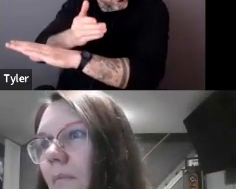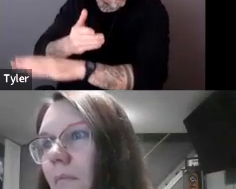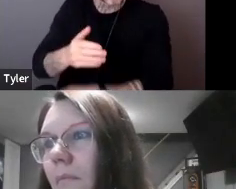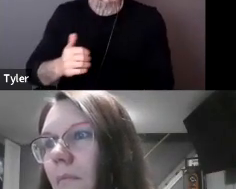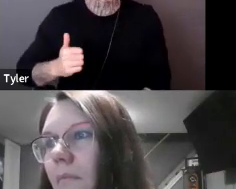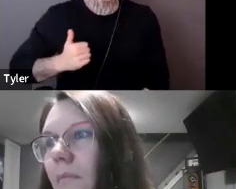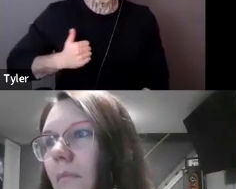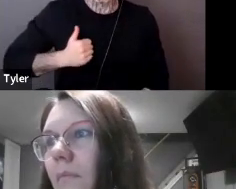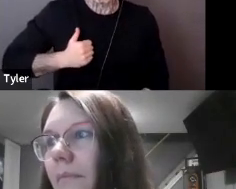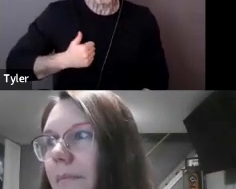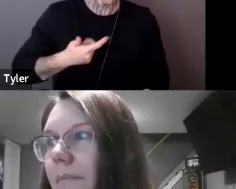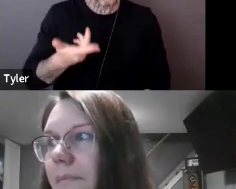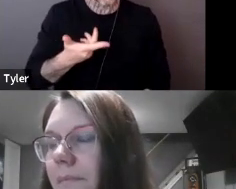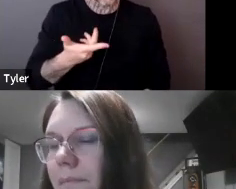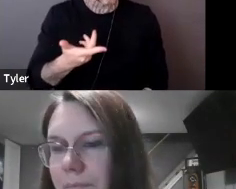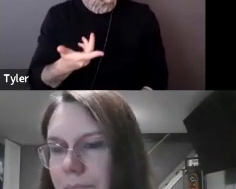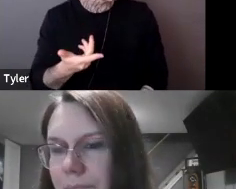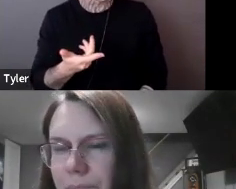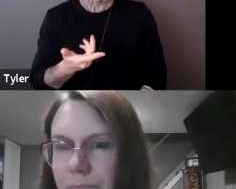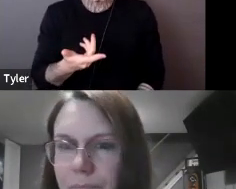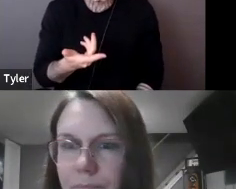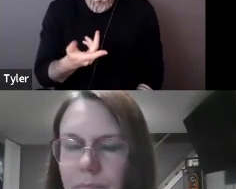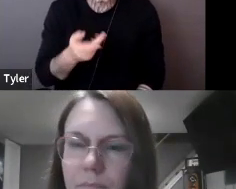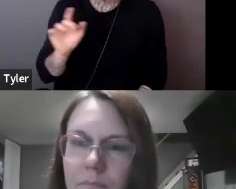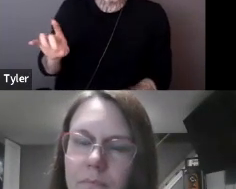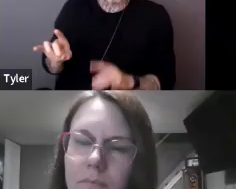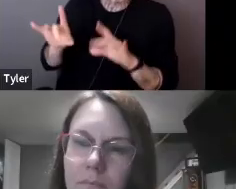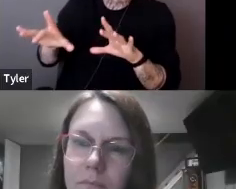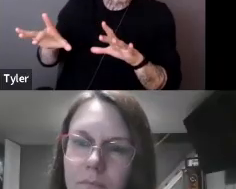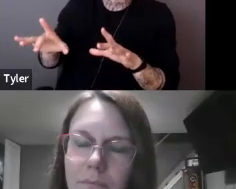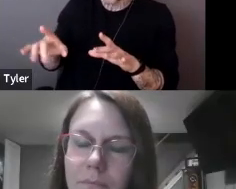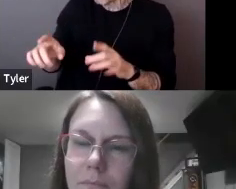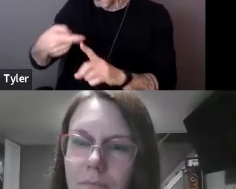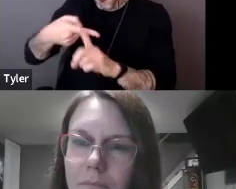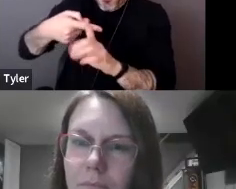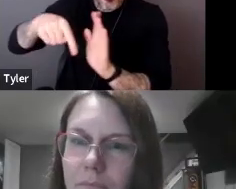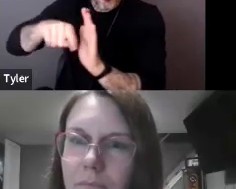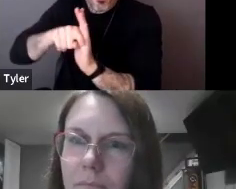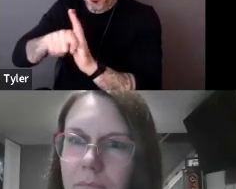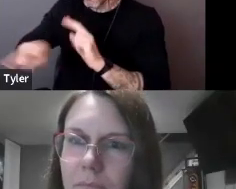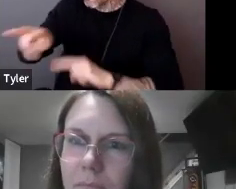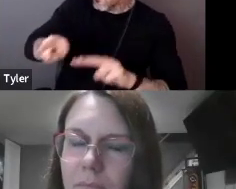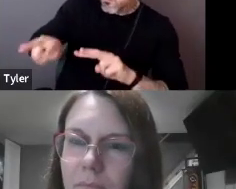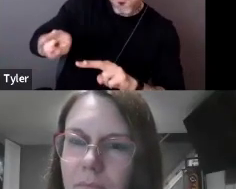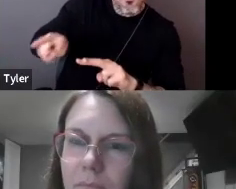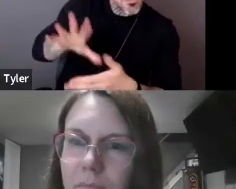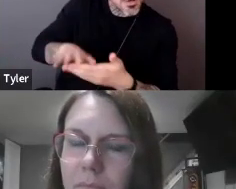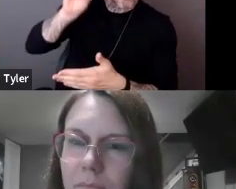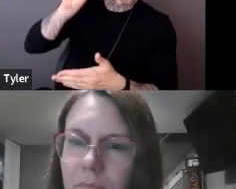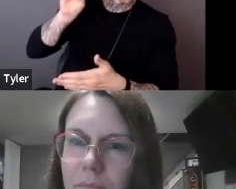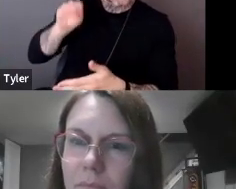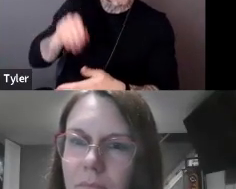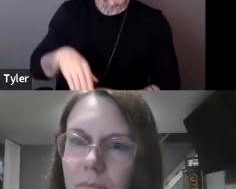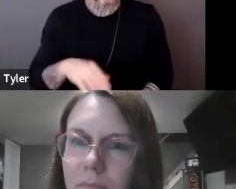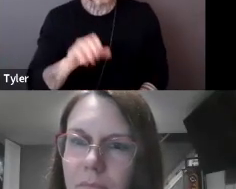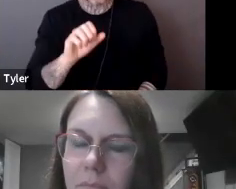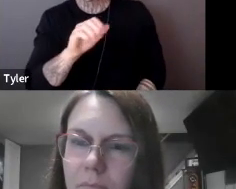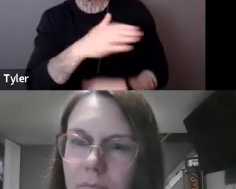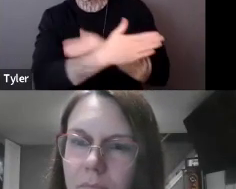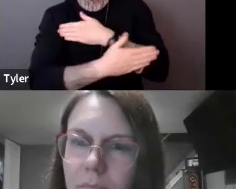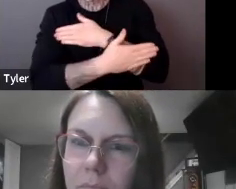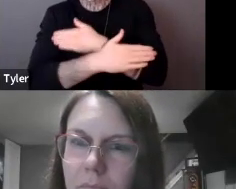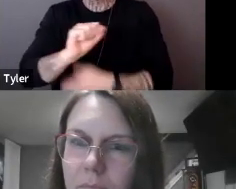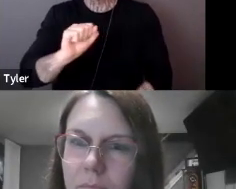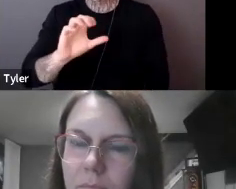now, we have the wonderful opportunity to look at what went right, what went wrong, look at the Scandinavian countries, look at what Canada's done right,